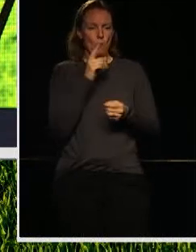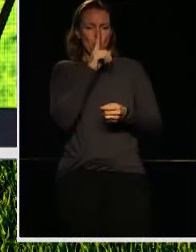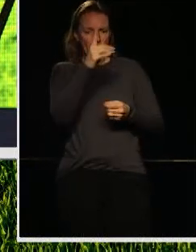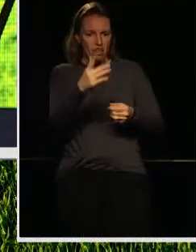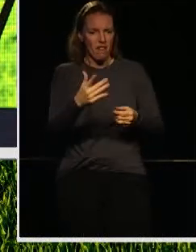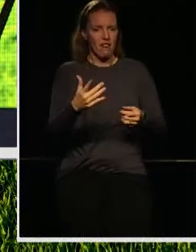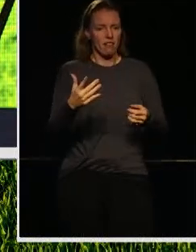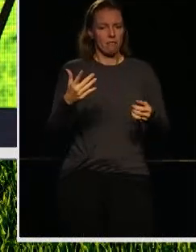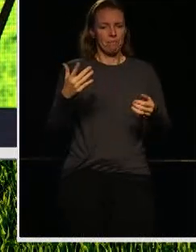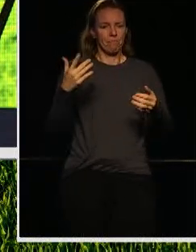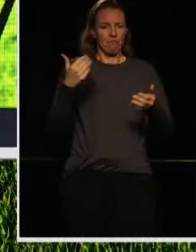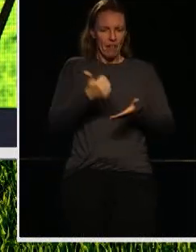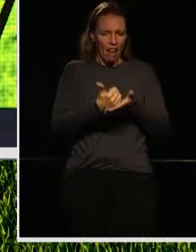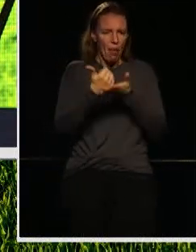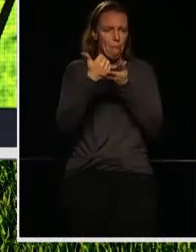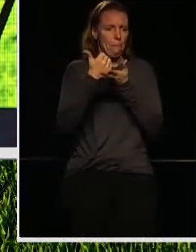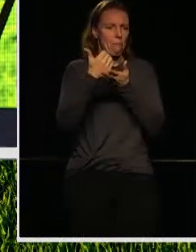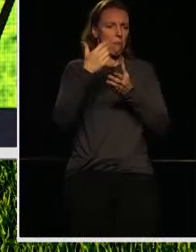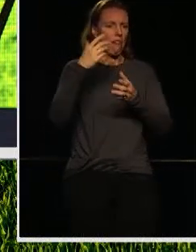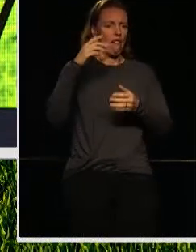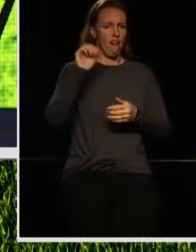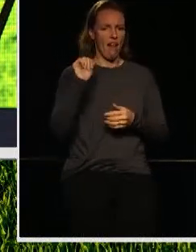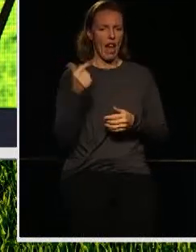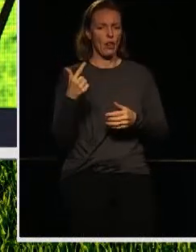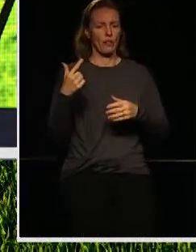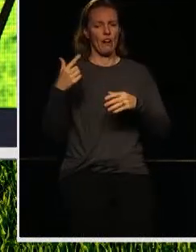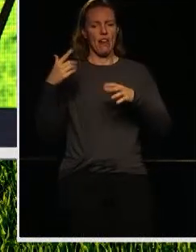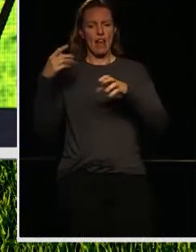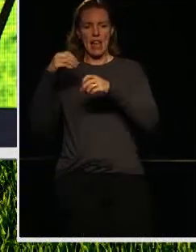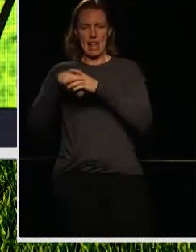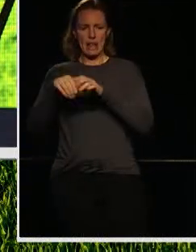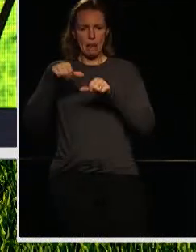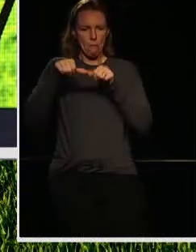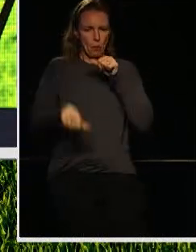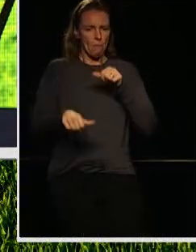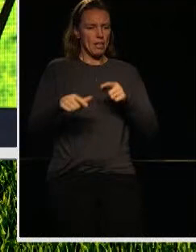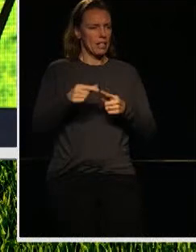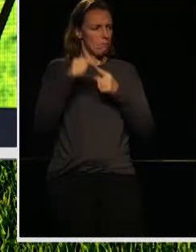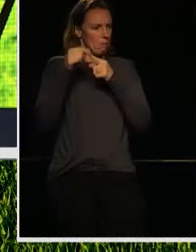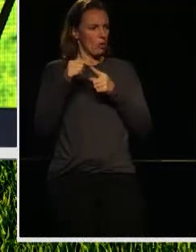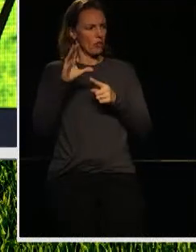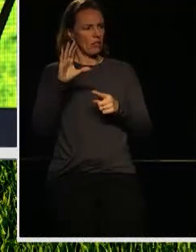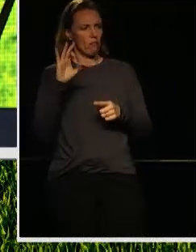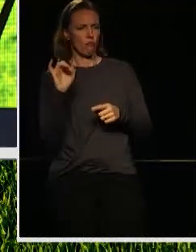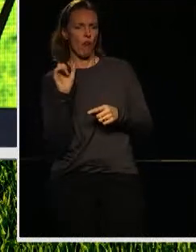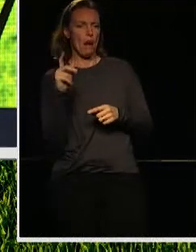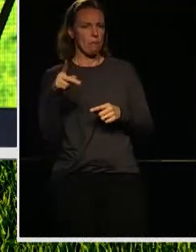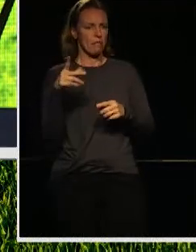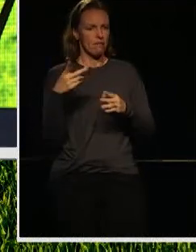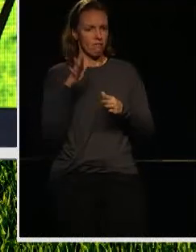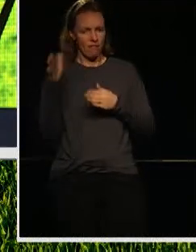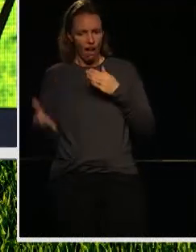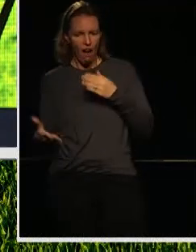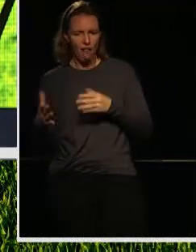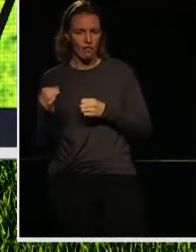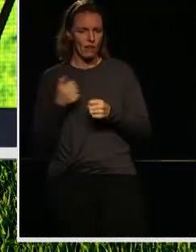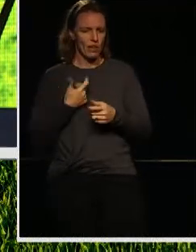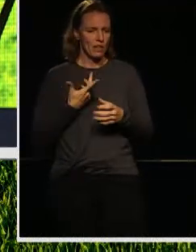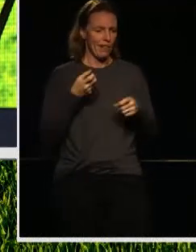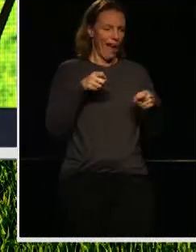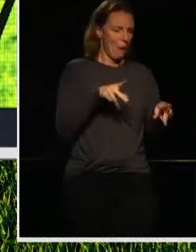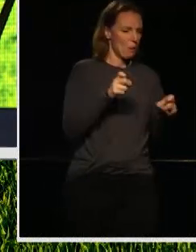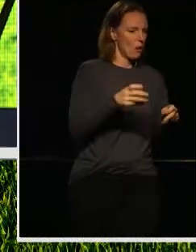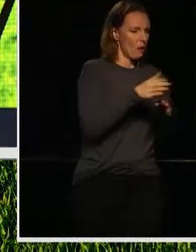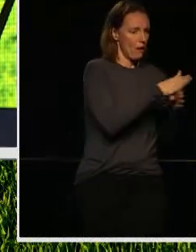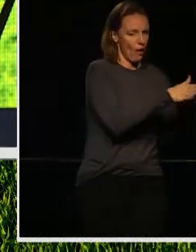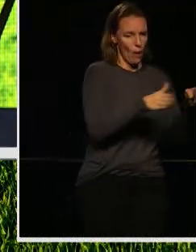really help agriculture, at least in the permanent specialty crop side. There's opportunities along the whole supply chain to become